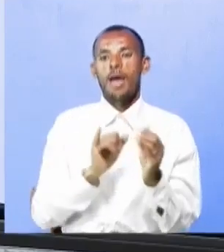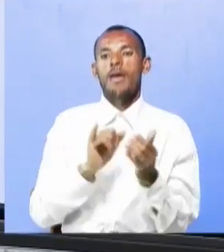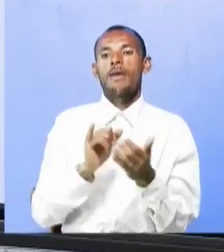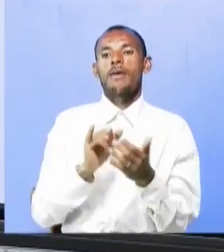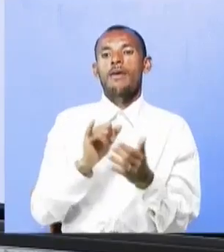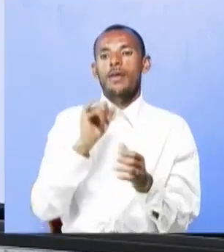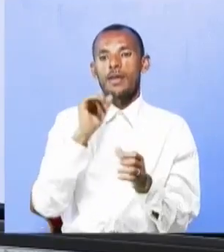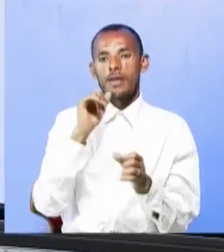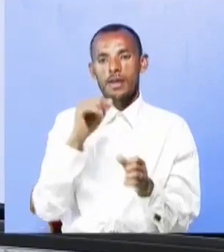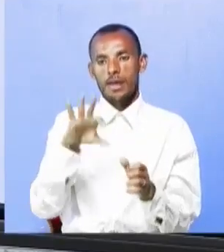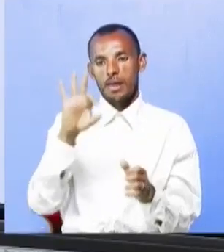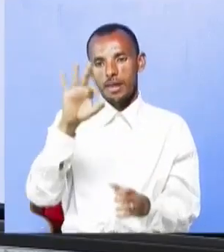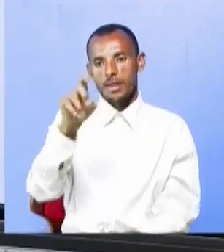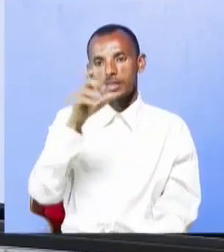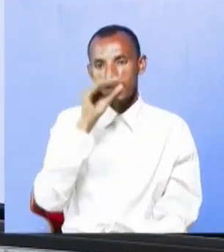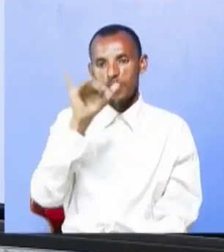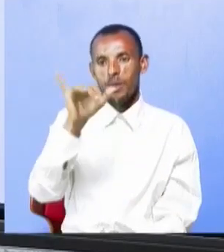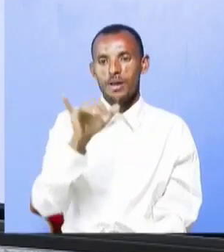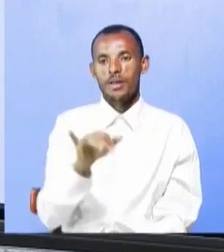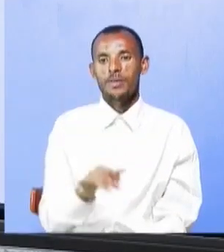the x-intercept?